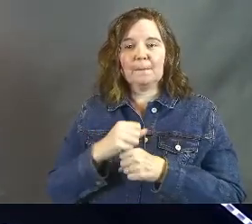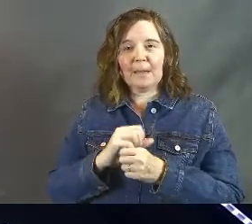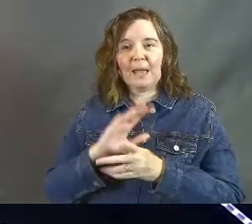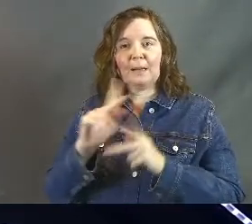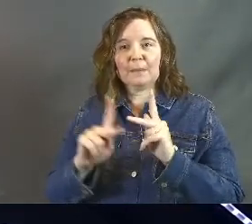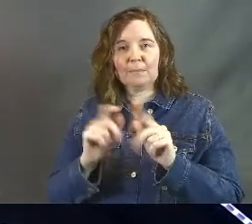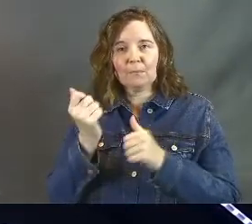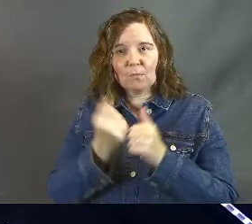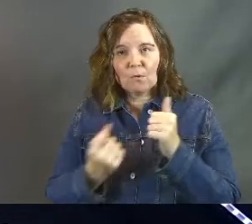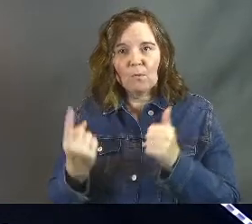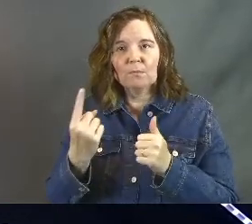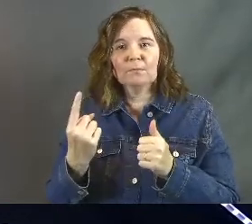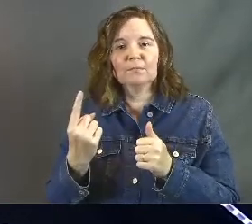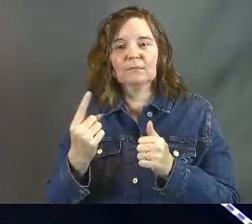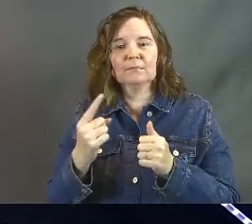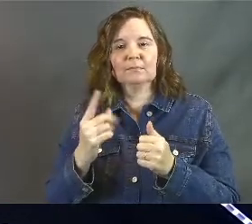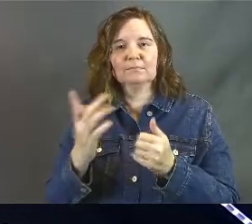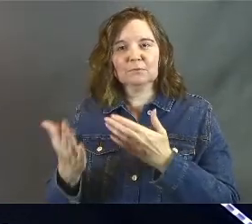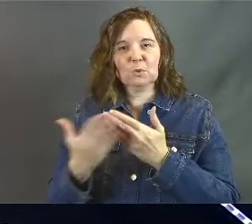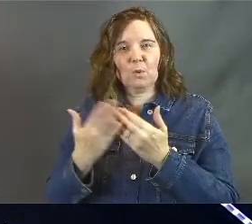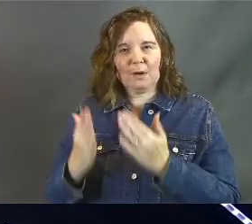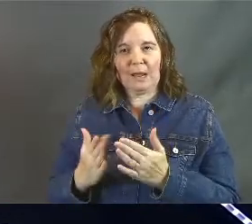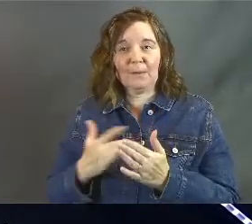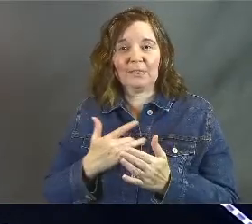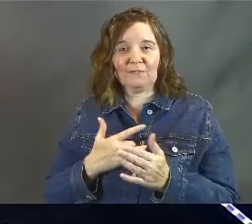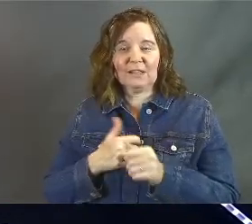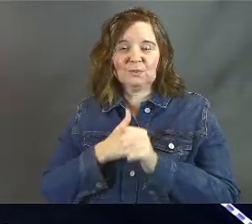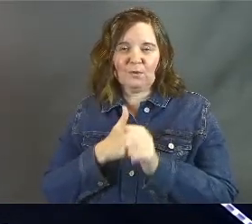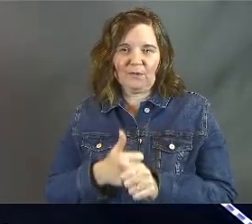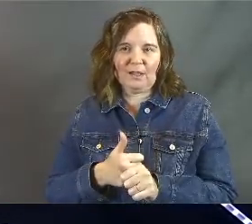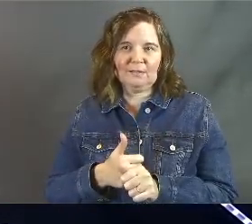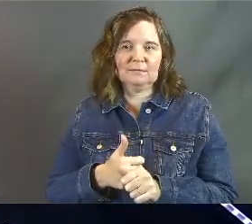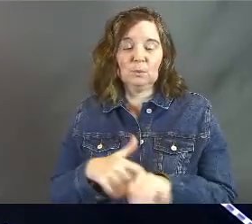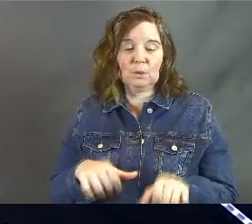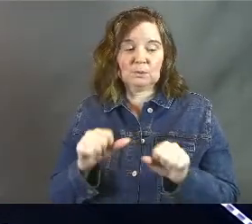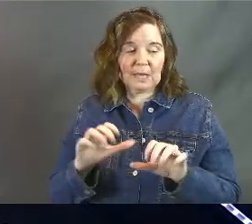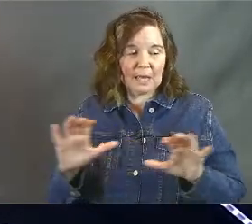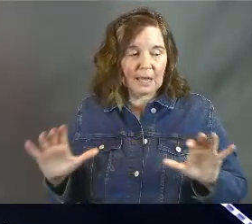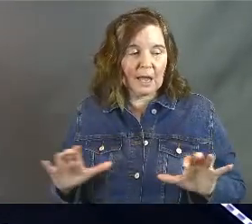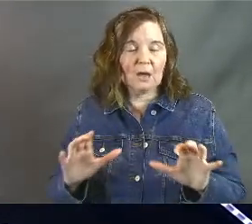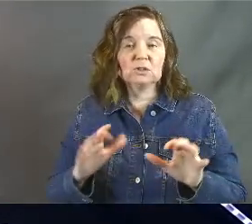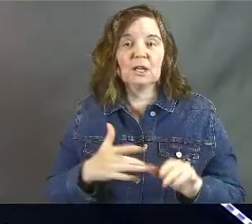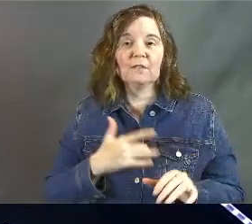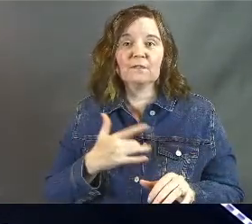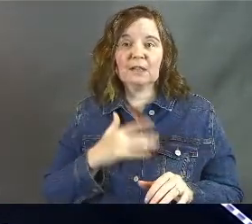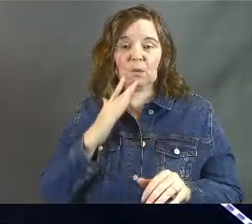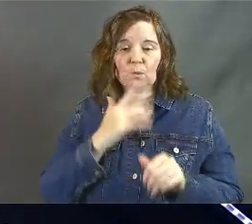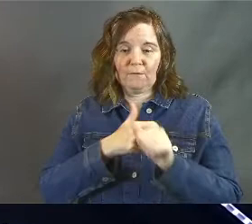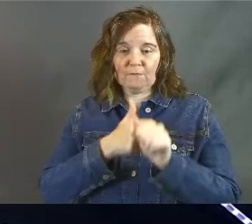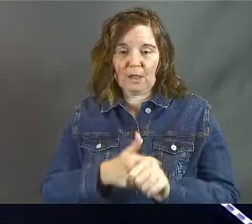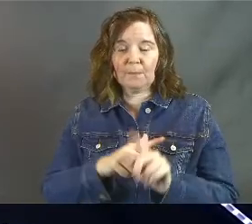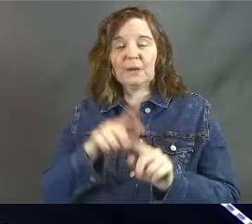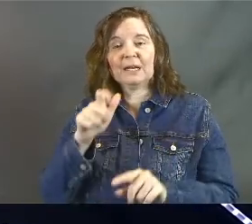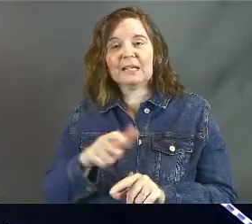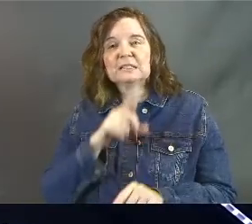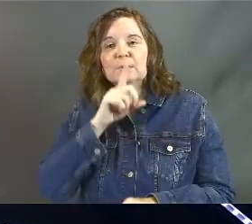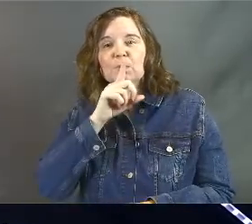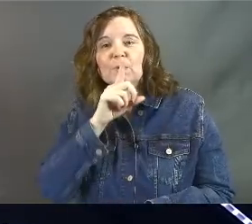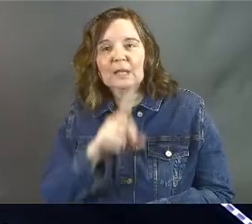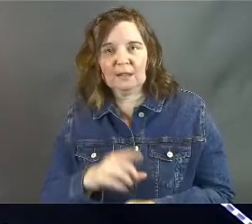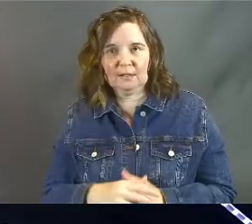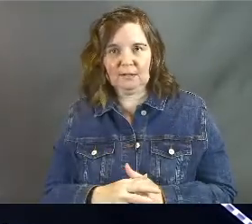neighbor. And the feelings will follow. It's amazing. You'll take action and the feelings will follow, but it's got to be